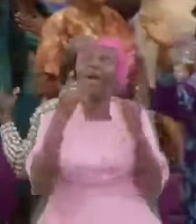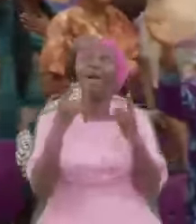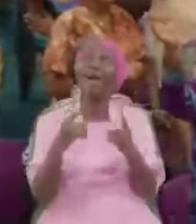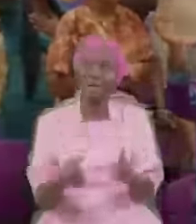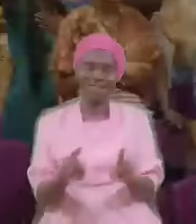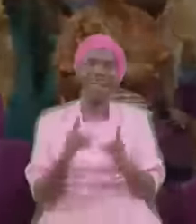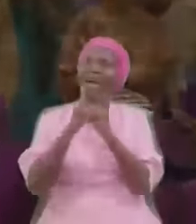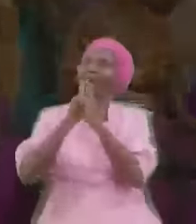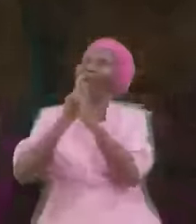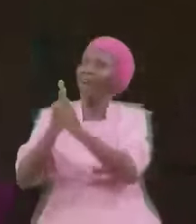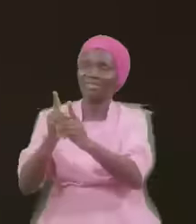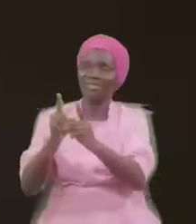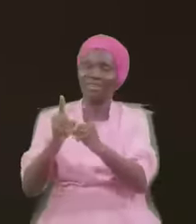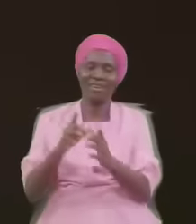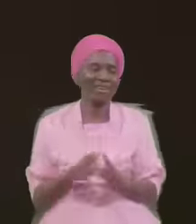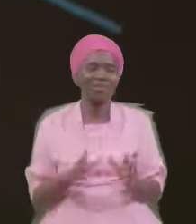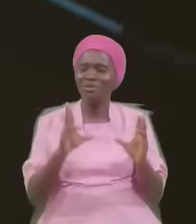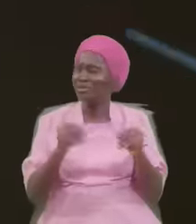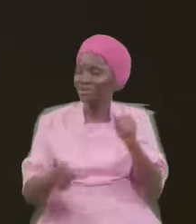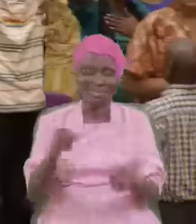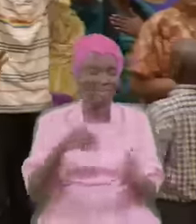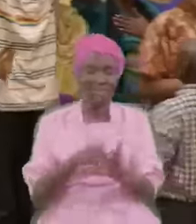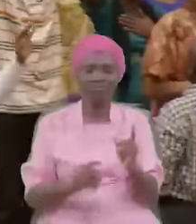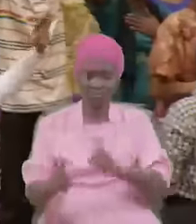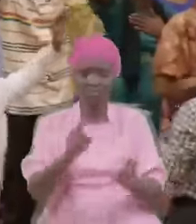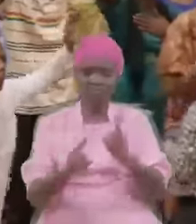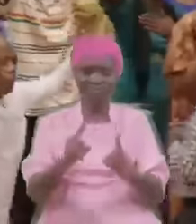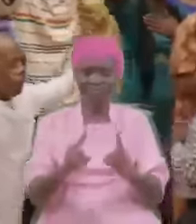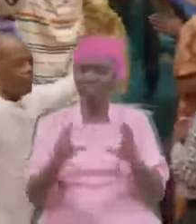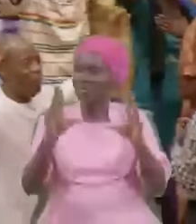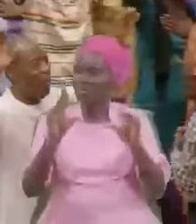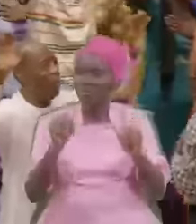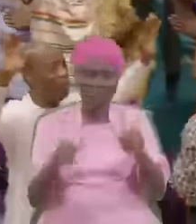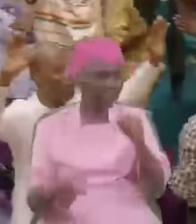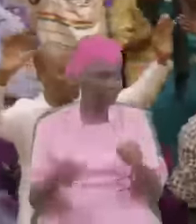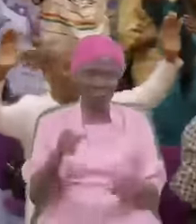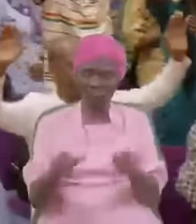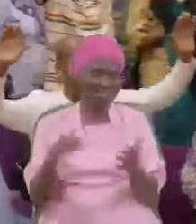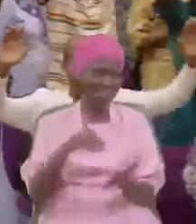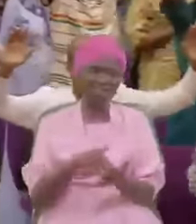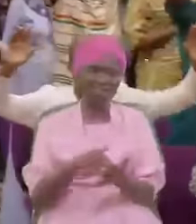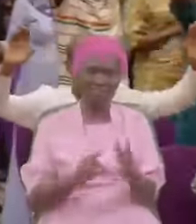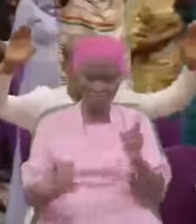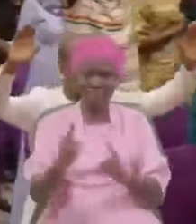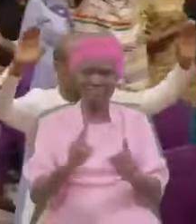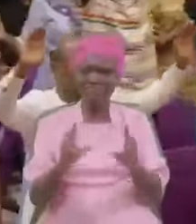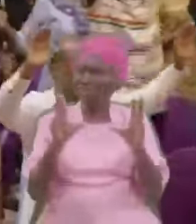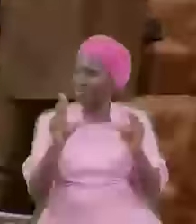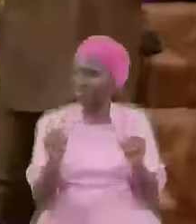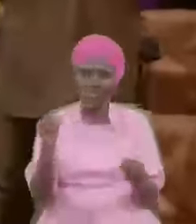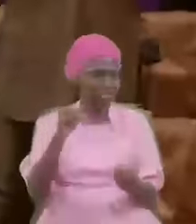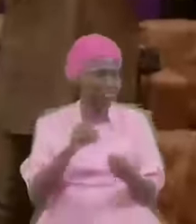No more doubt. Say it aloud. No more doubt. No more